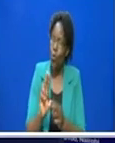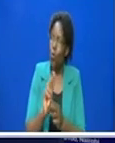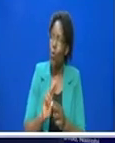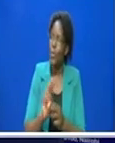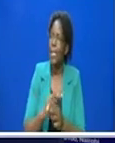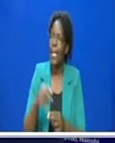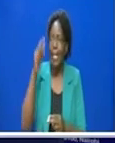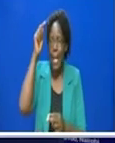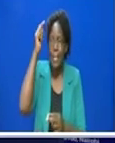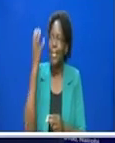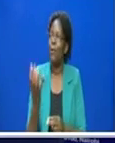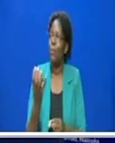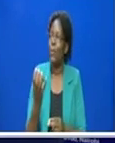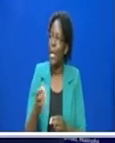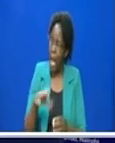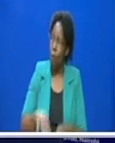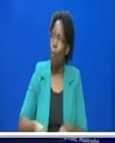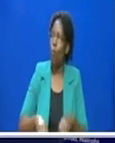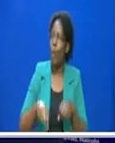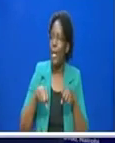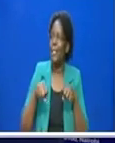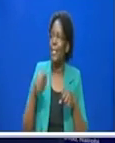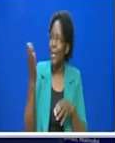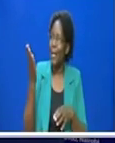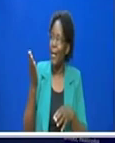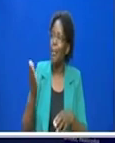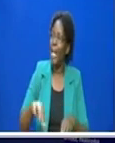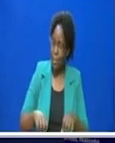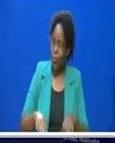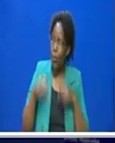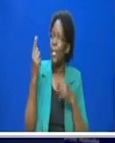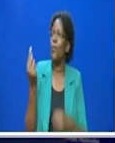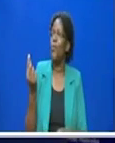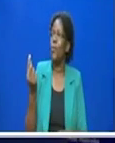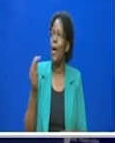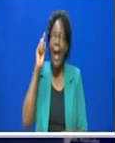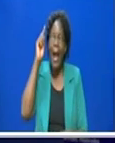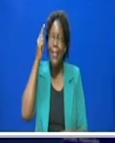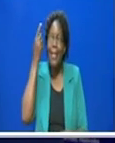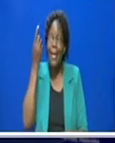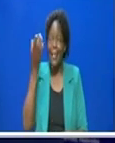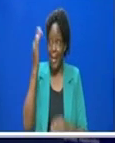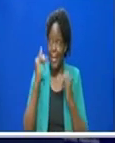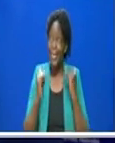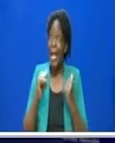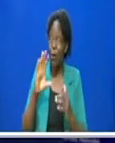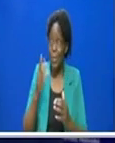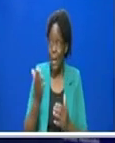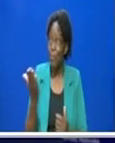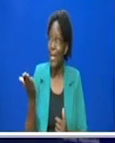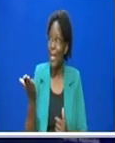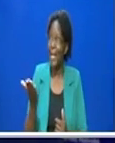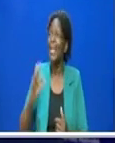Yes. Hold it right there, Mwalimu. Hold it right there. I think that is now something, eh? Yes, it needs to tie it up